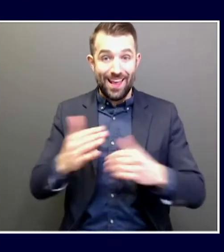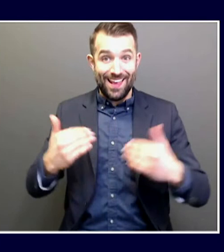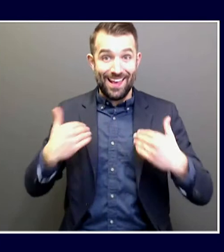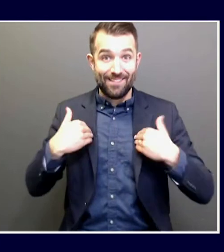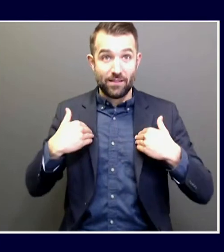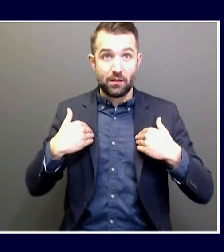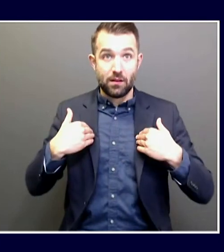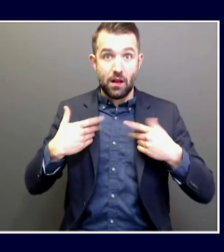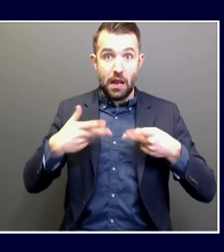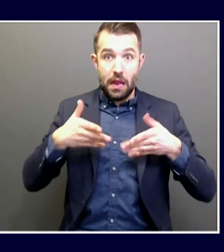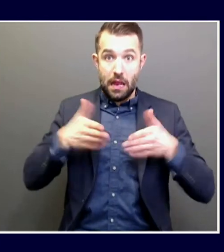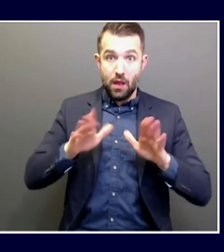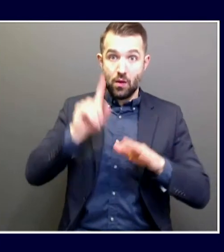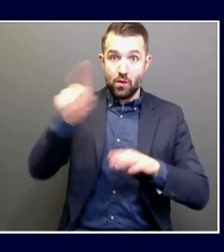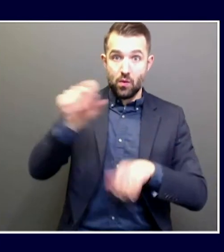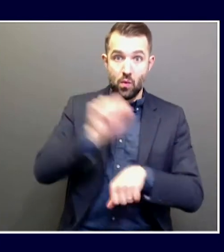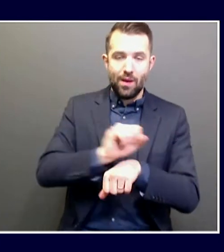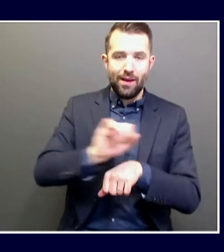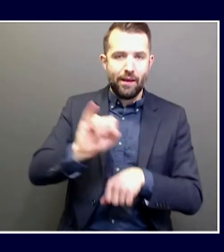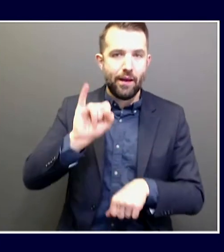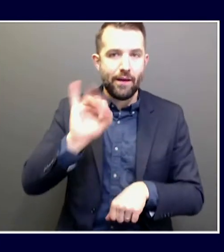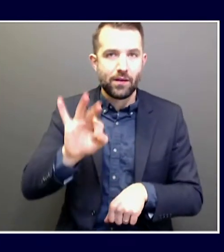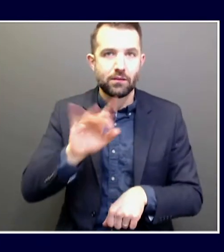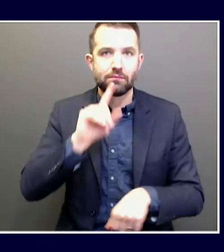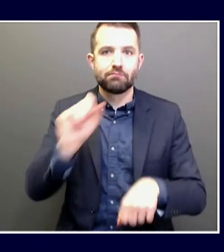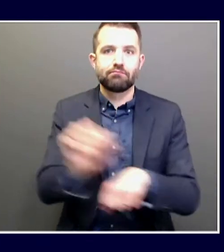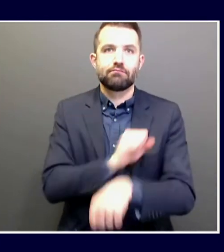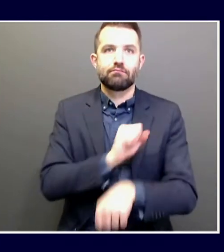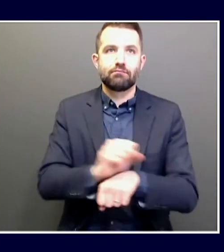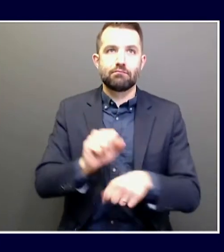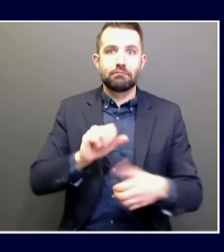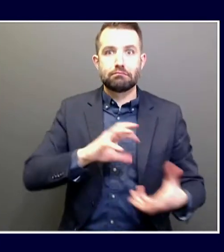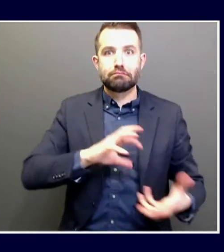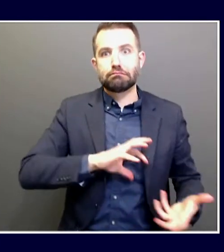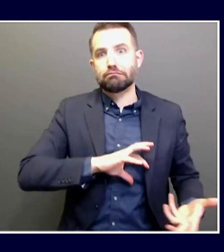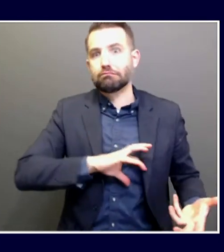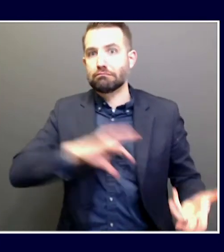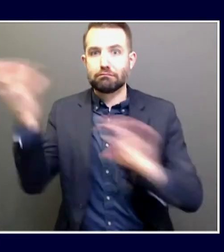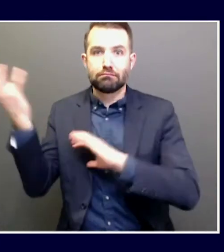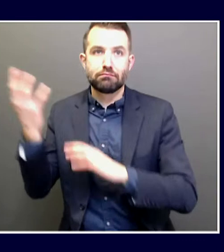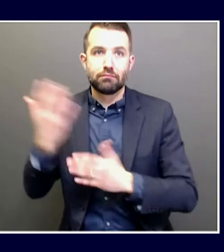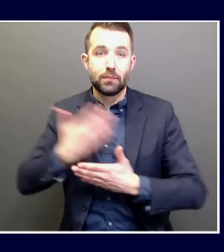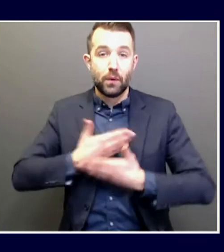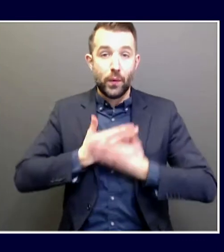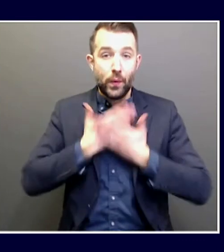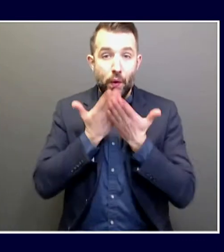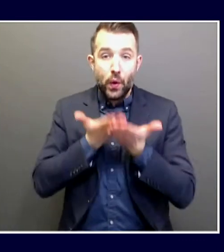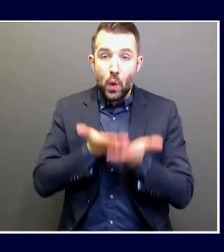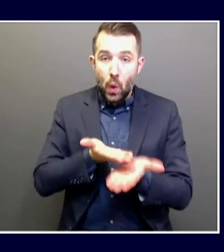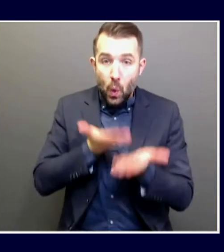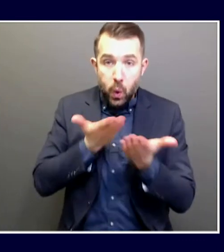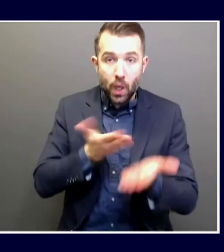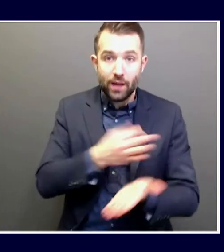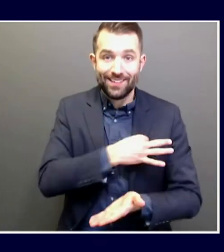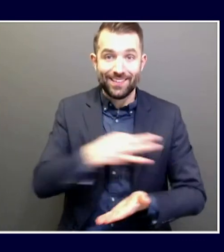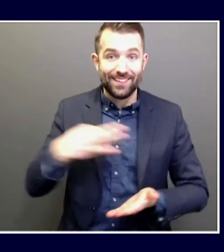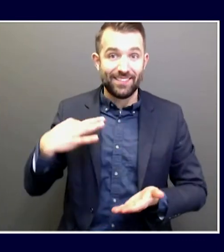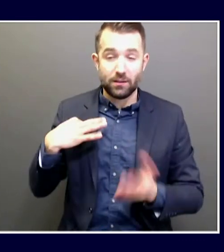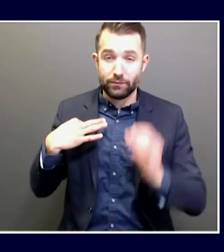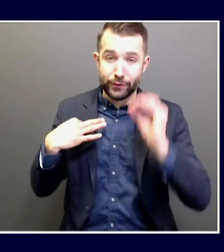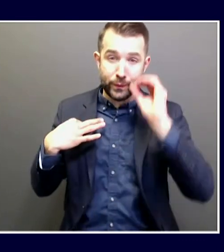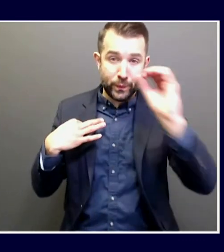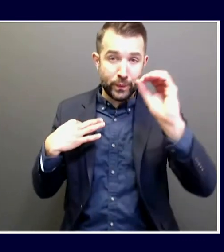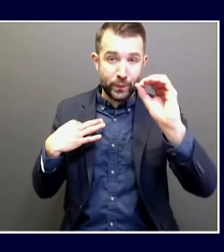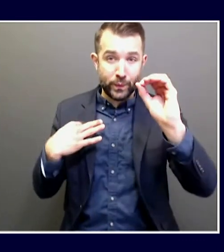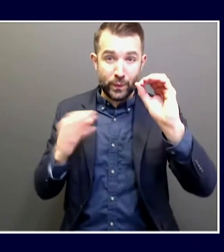healthcare facilities that must be functioning to help us tackle not just COVID-19, but all of our